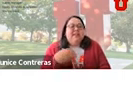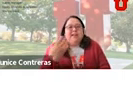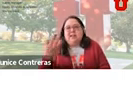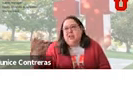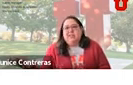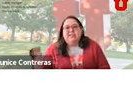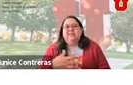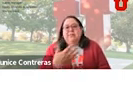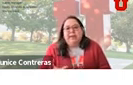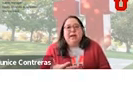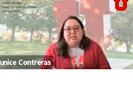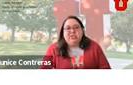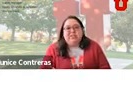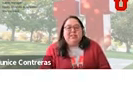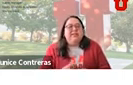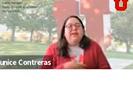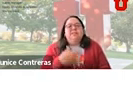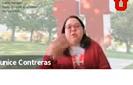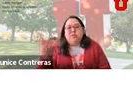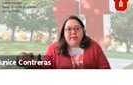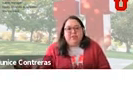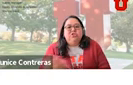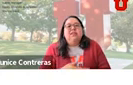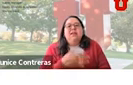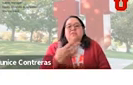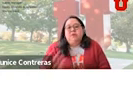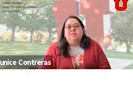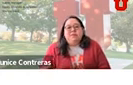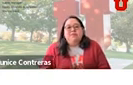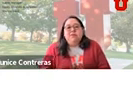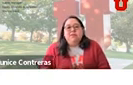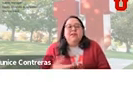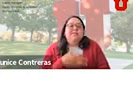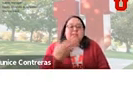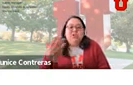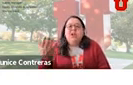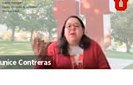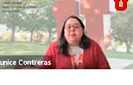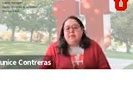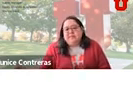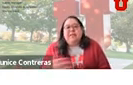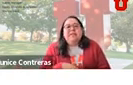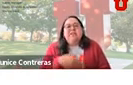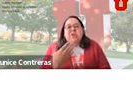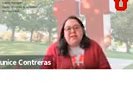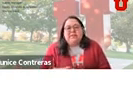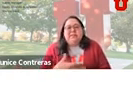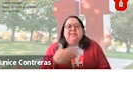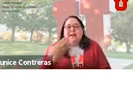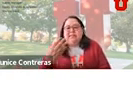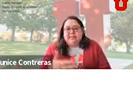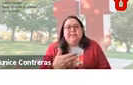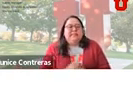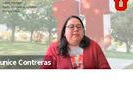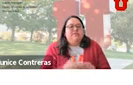might think, like nuts is a big allergy thing, right? So make sure that if you have something with nuts, that you're telling your